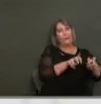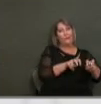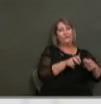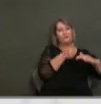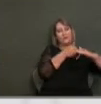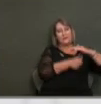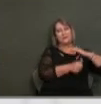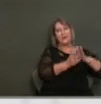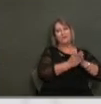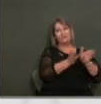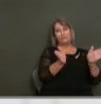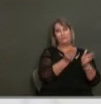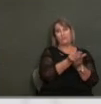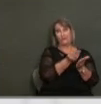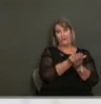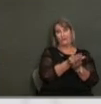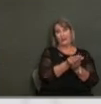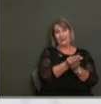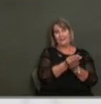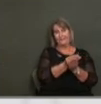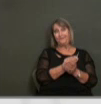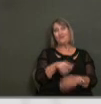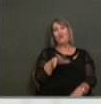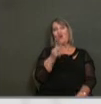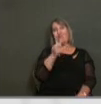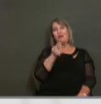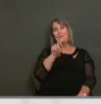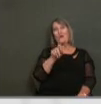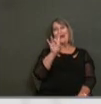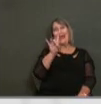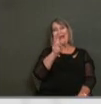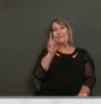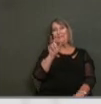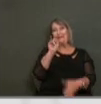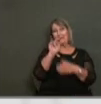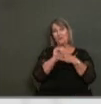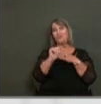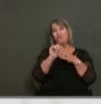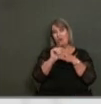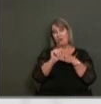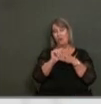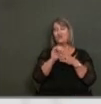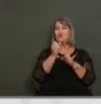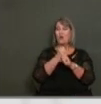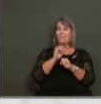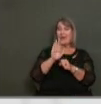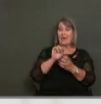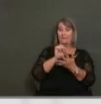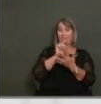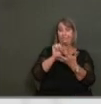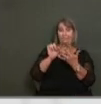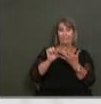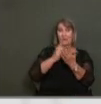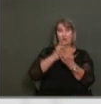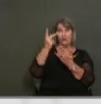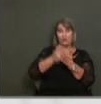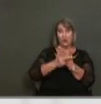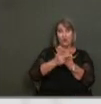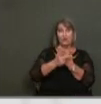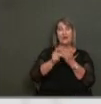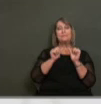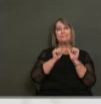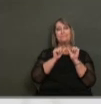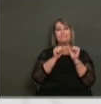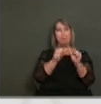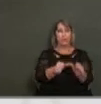$3.8 million is being transitioned into the general fund to make those programs permanent in the city's budget.